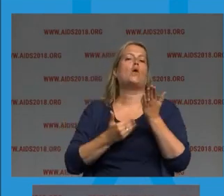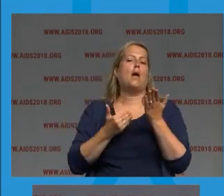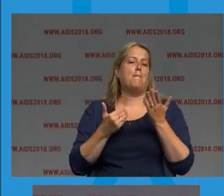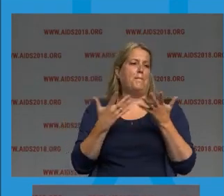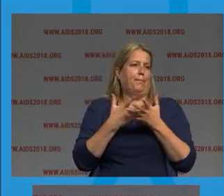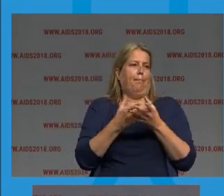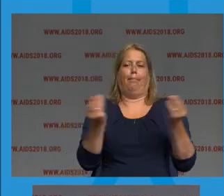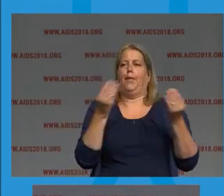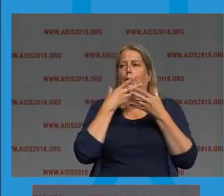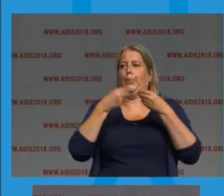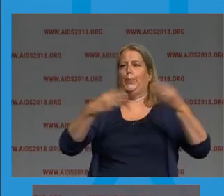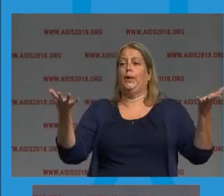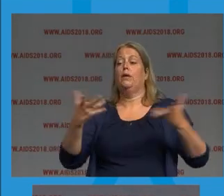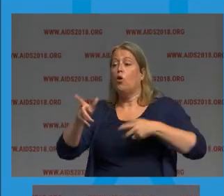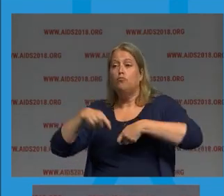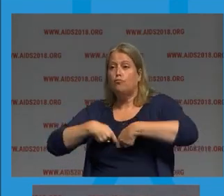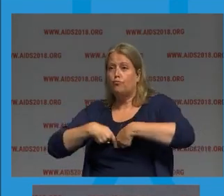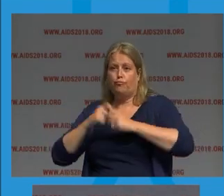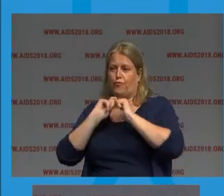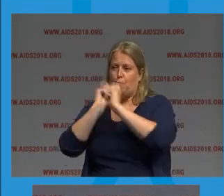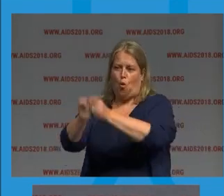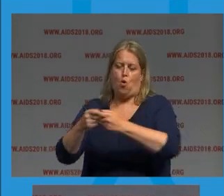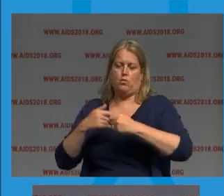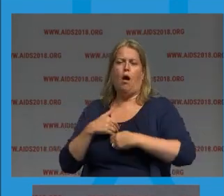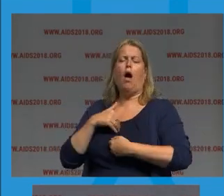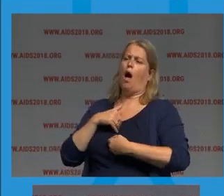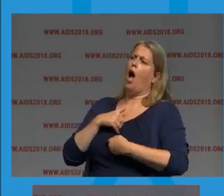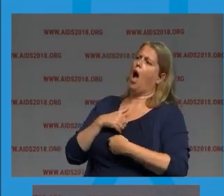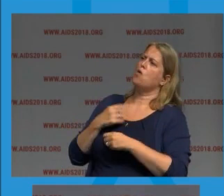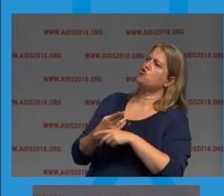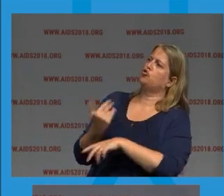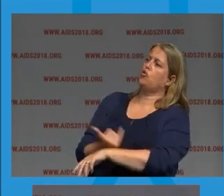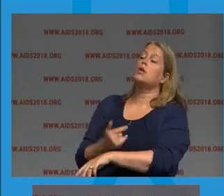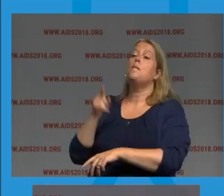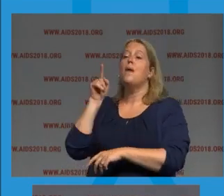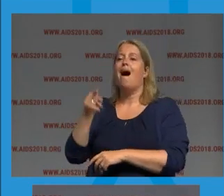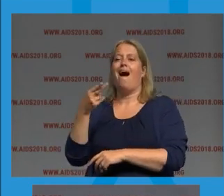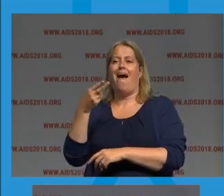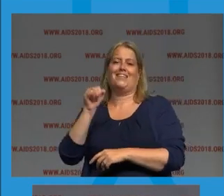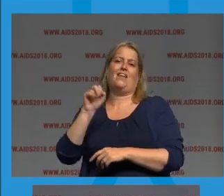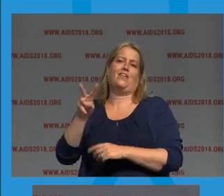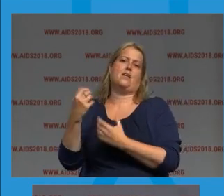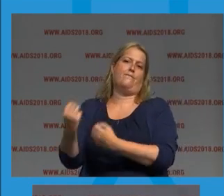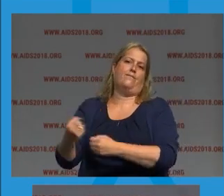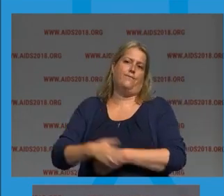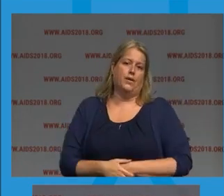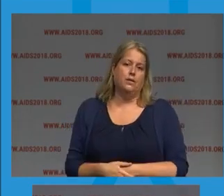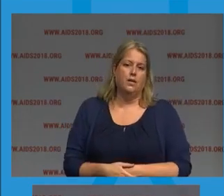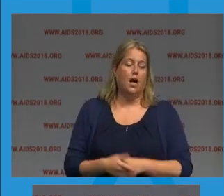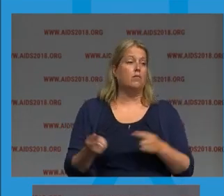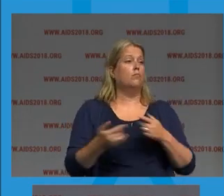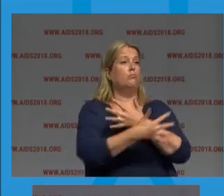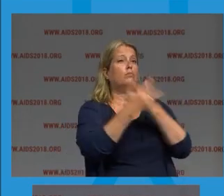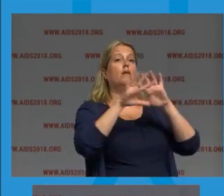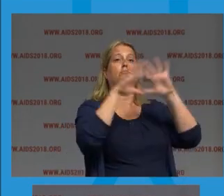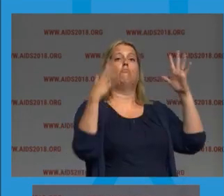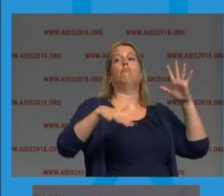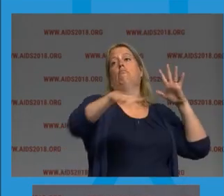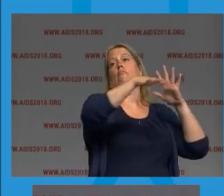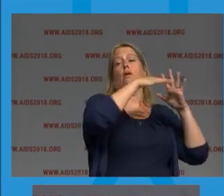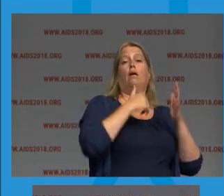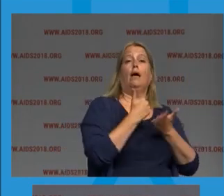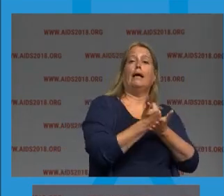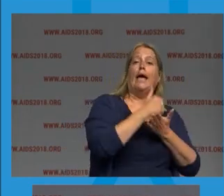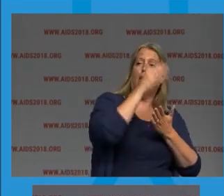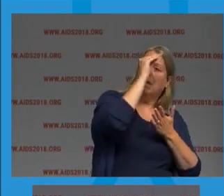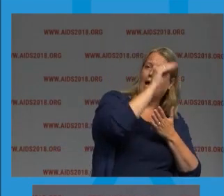report using drugs, but are found to be and known to be living with HIV. And then, as in many other parts of the world, gay men and other men who have sex with